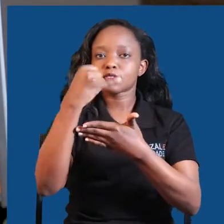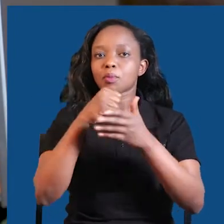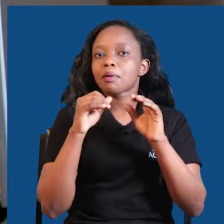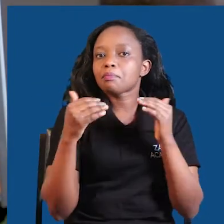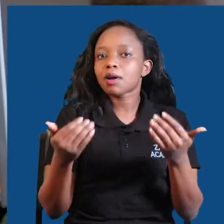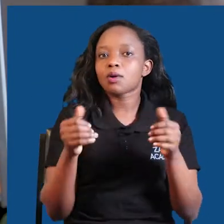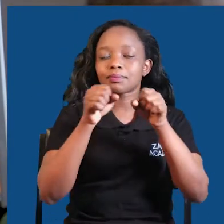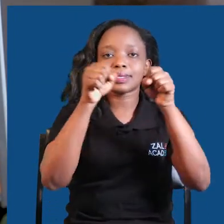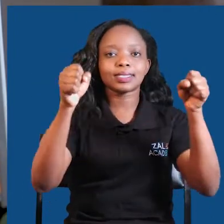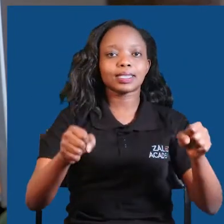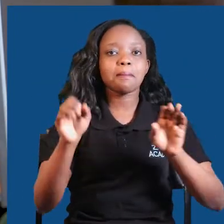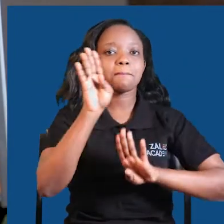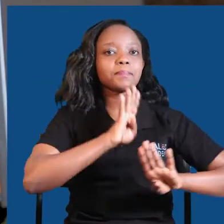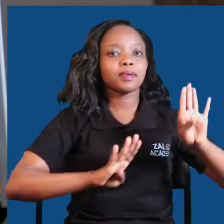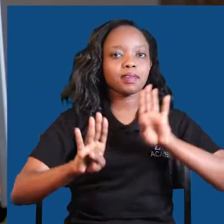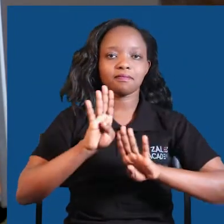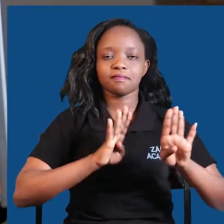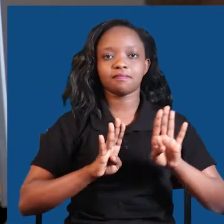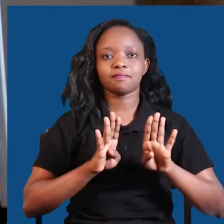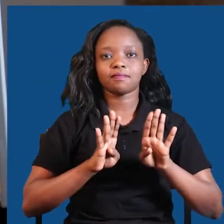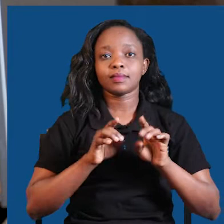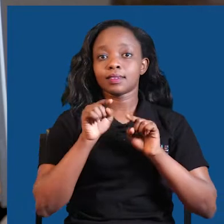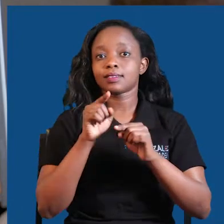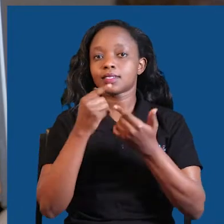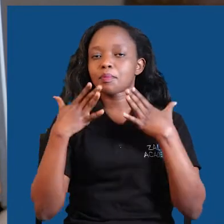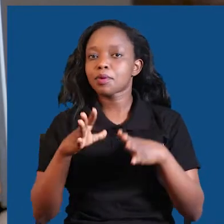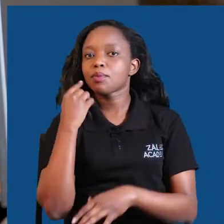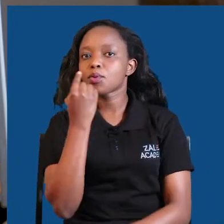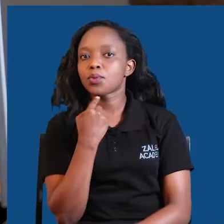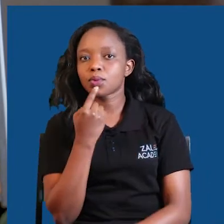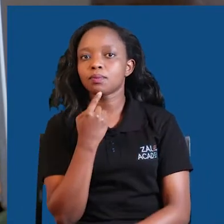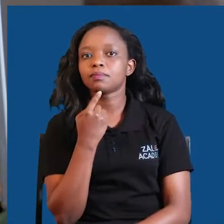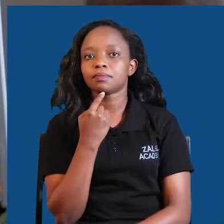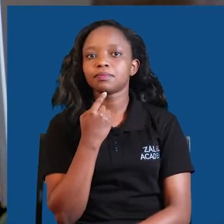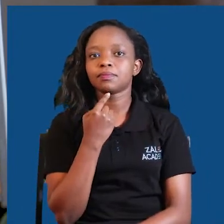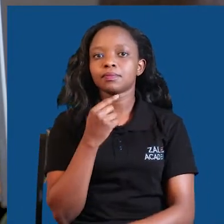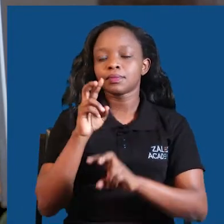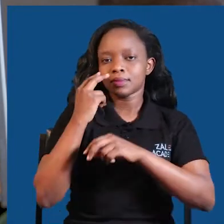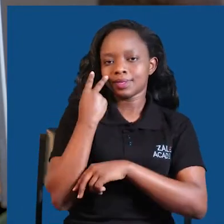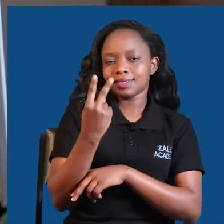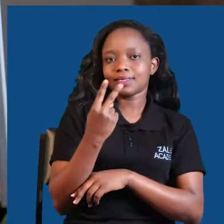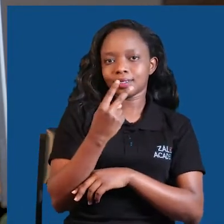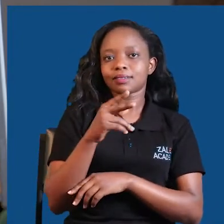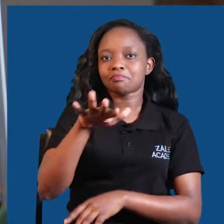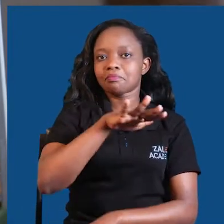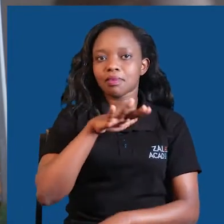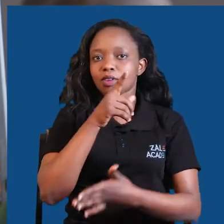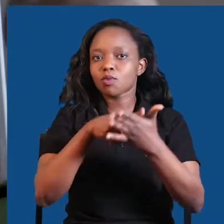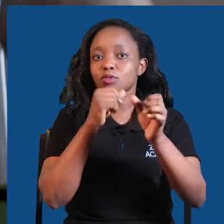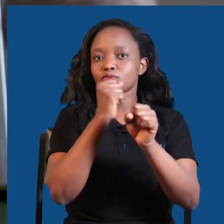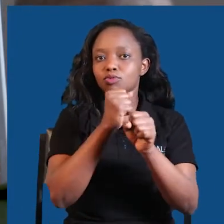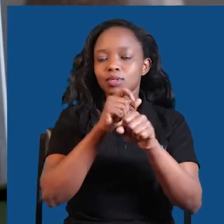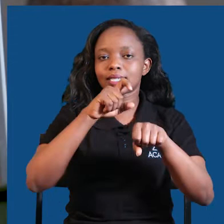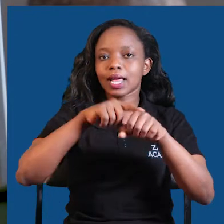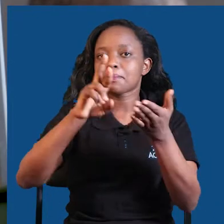the architectures of how a system behaves behind the scenes. So these are the guys who usually look into the logic of, let's